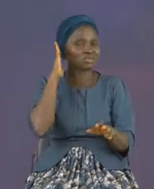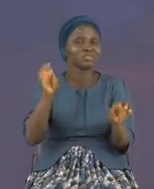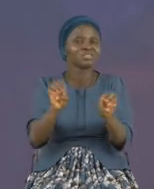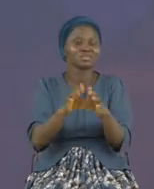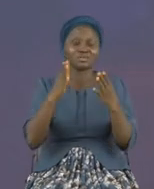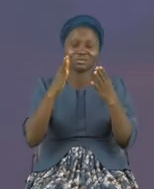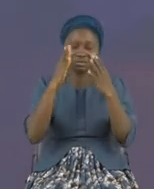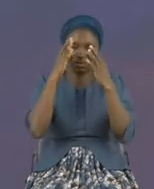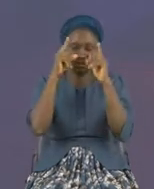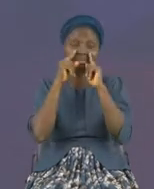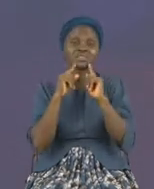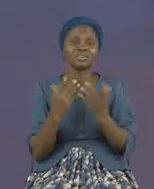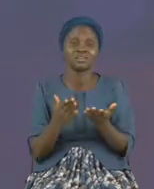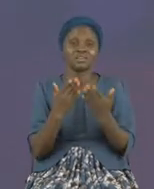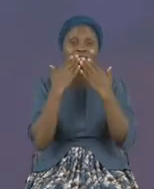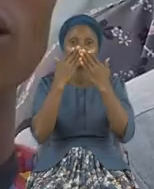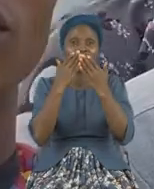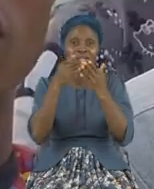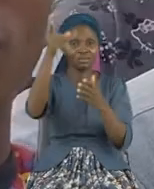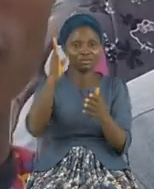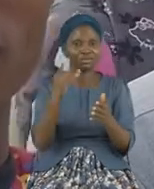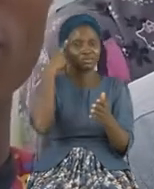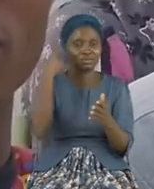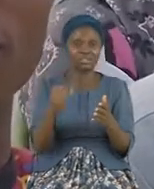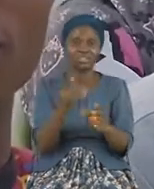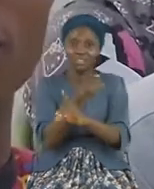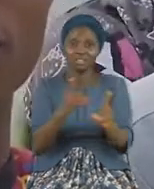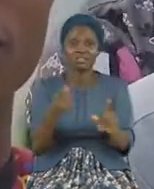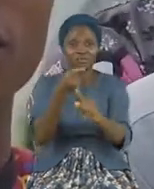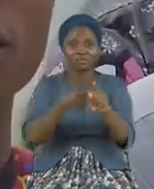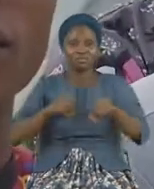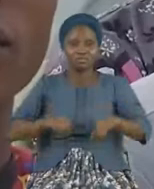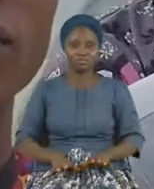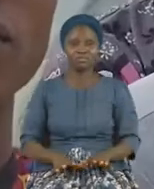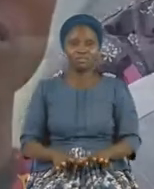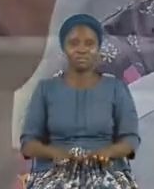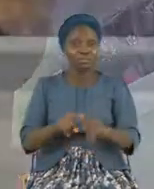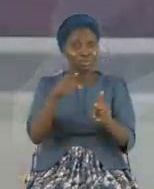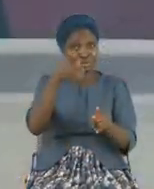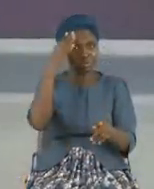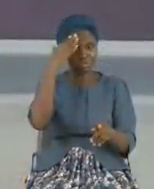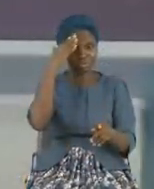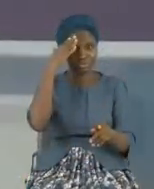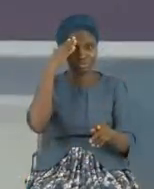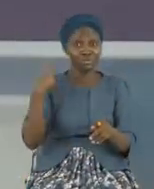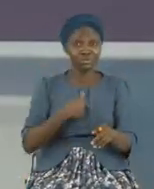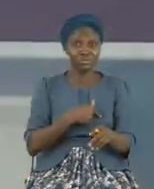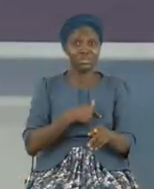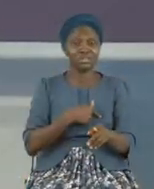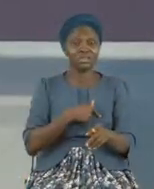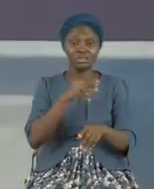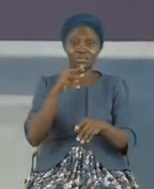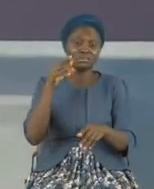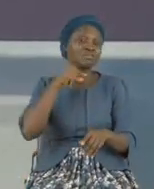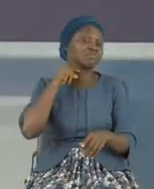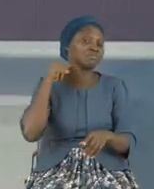God for deliverance from depression. But you know, we ministers, we don't only face the